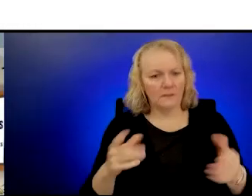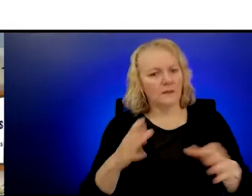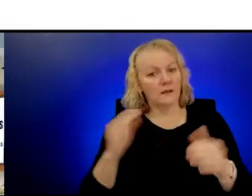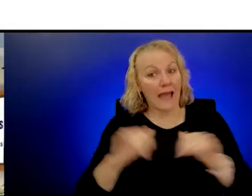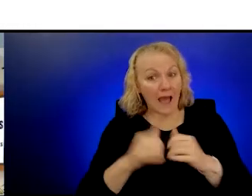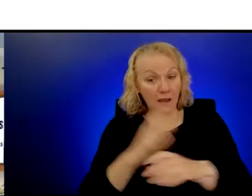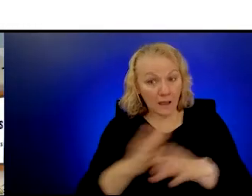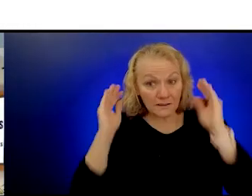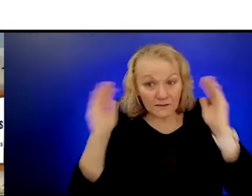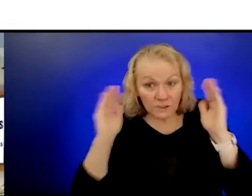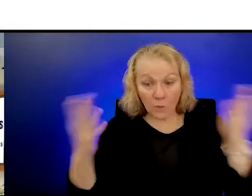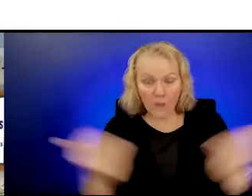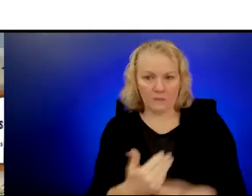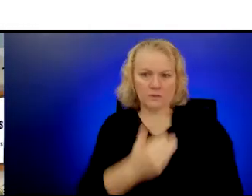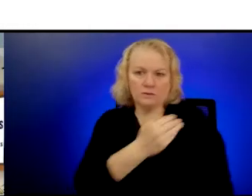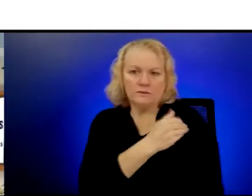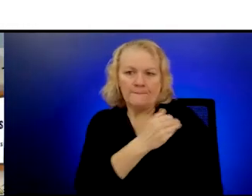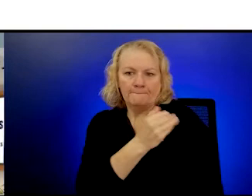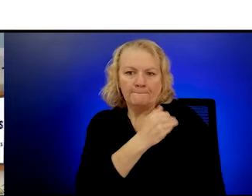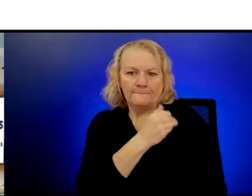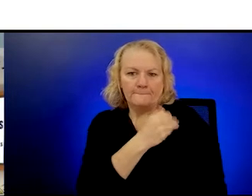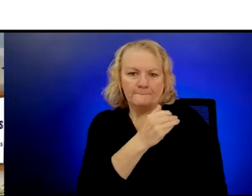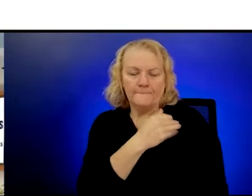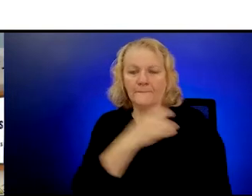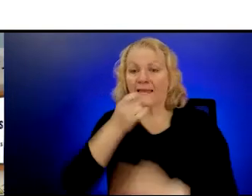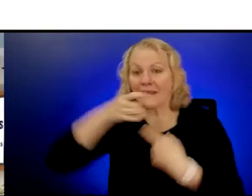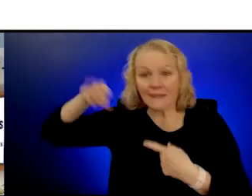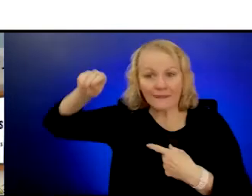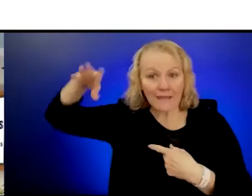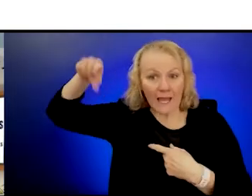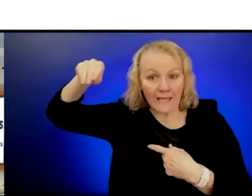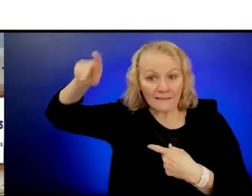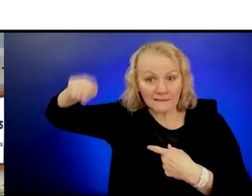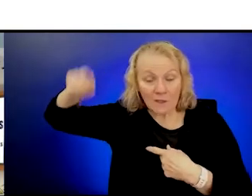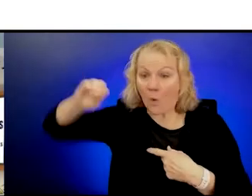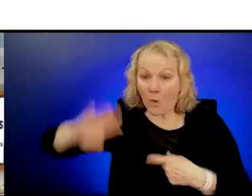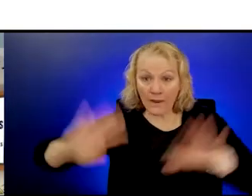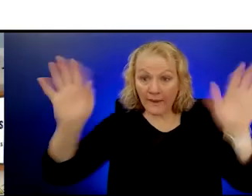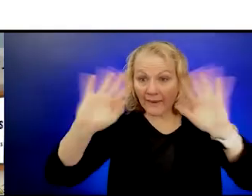by tapping them on the shoulder, flashing the lights, or waving your hand.